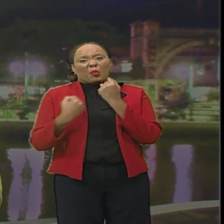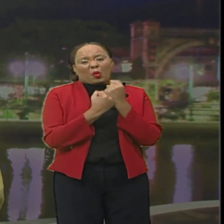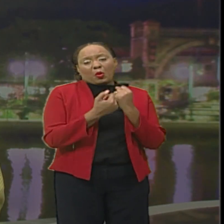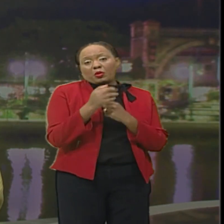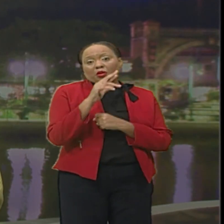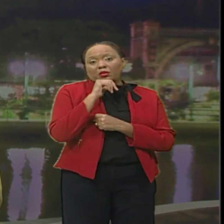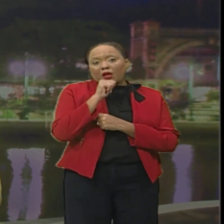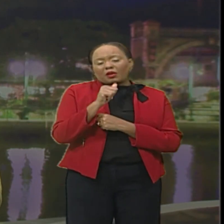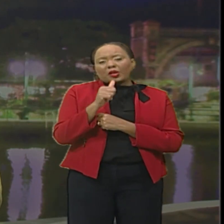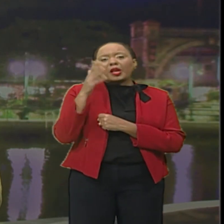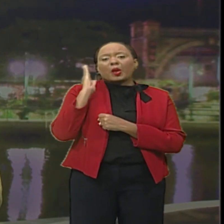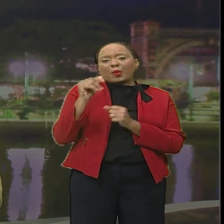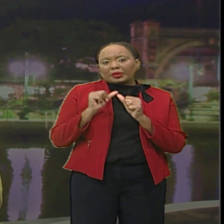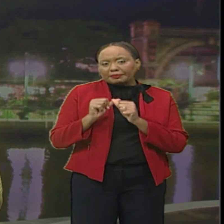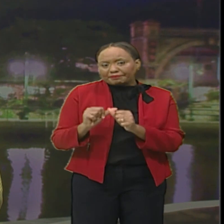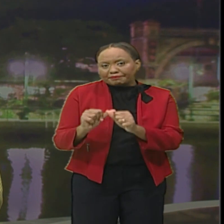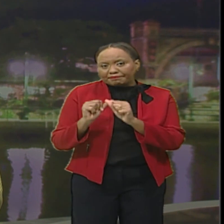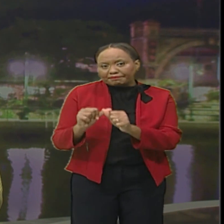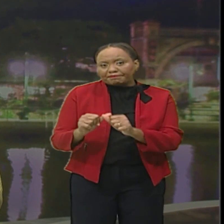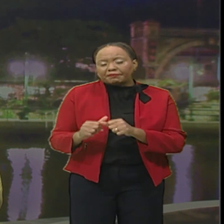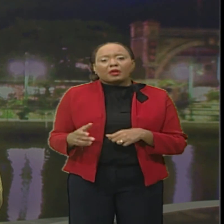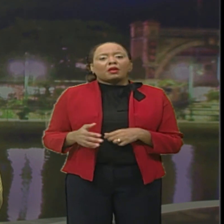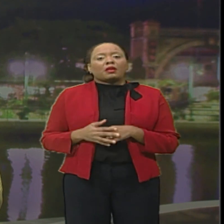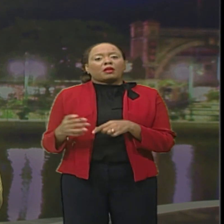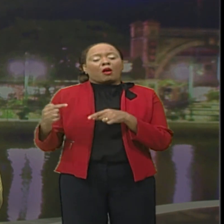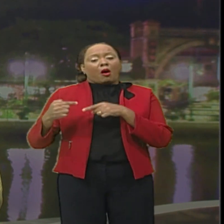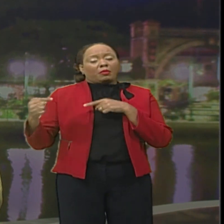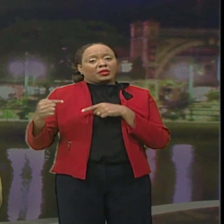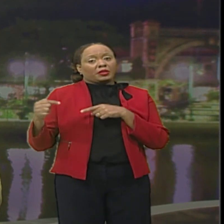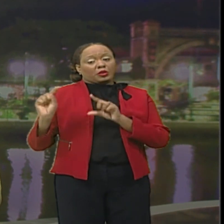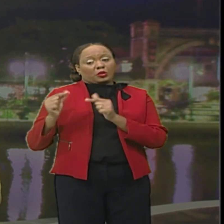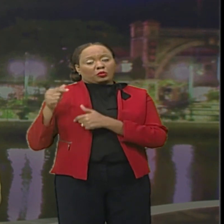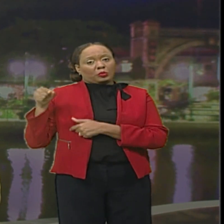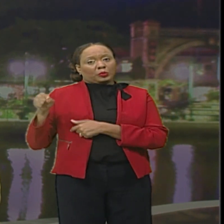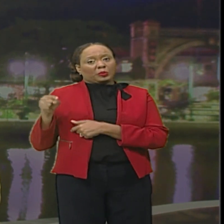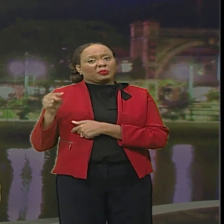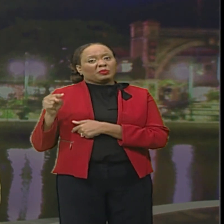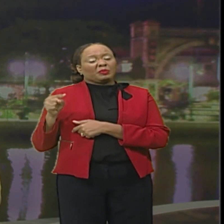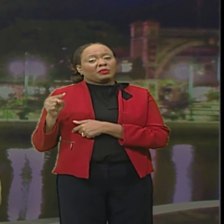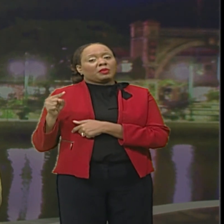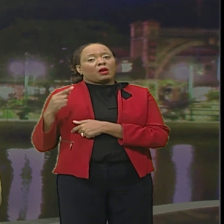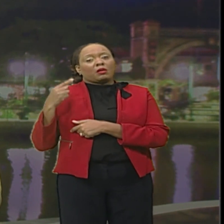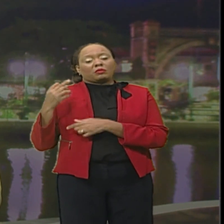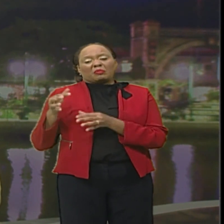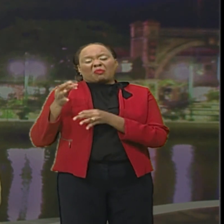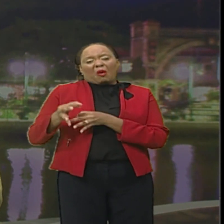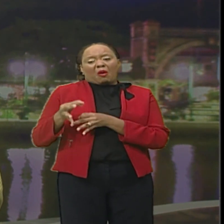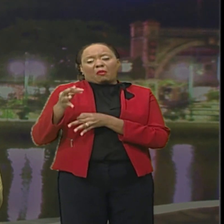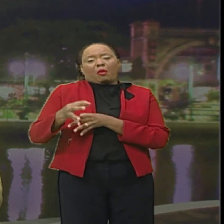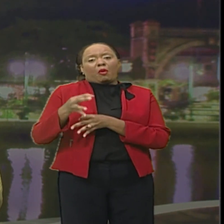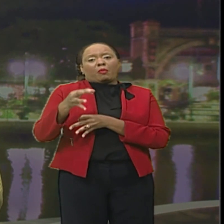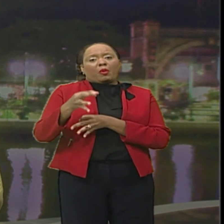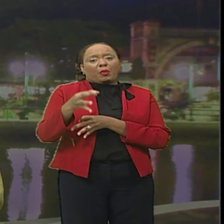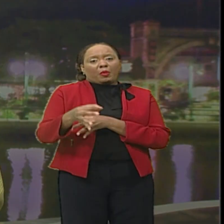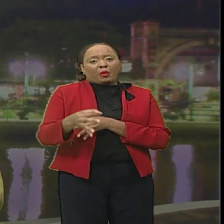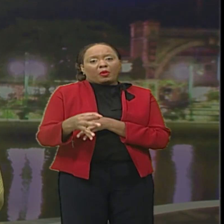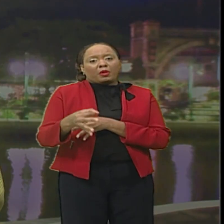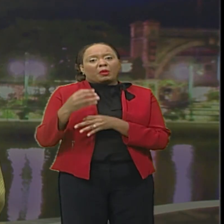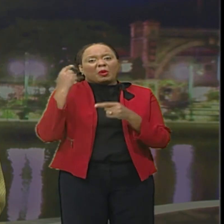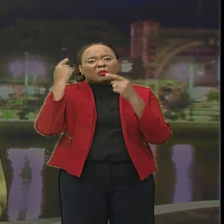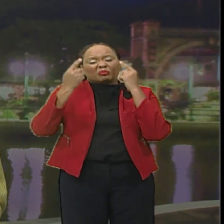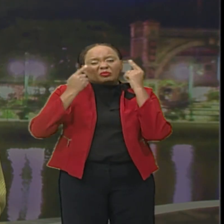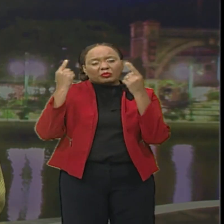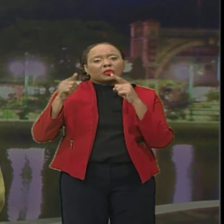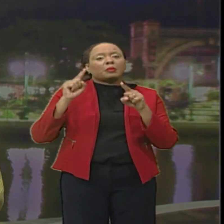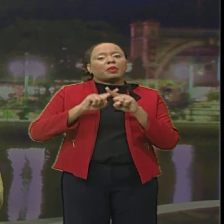Party. Now, the opposition is being blamed for stalling the process due to certain concerns it expressed regarding